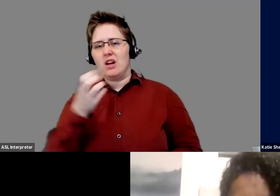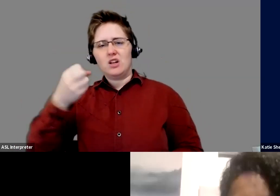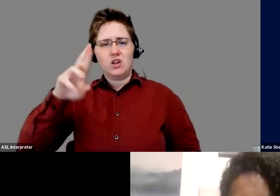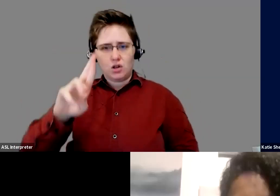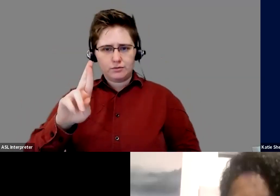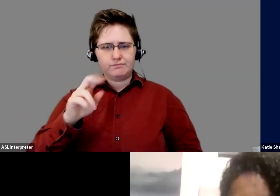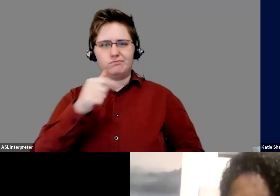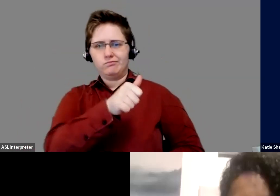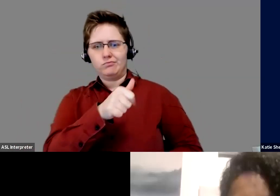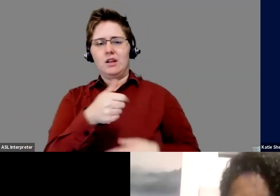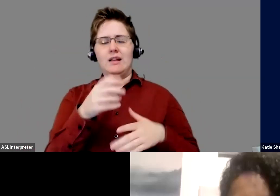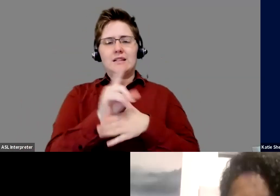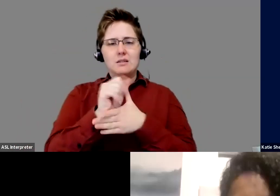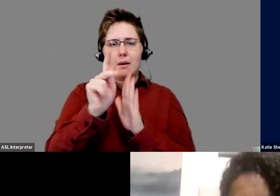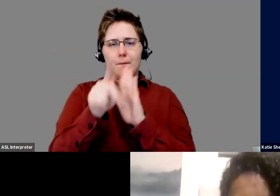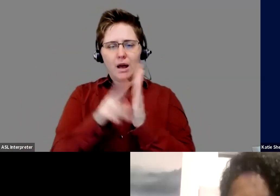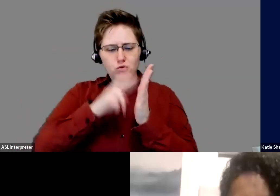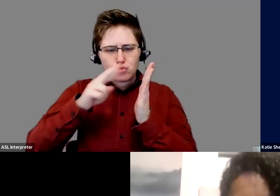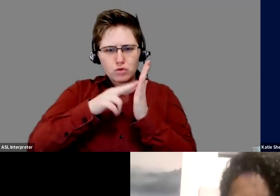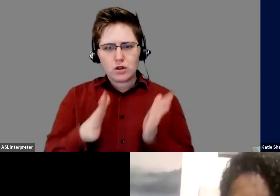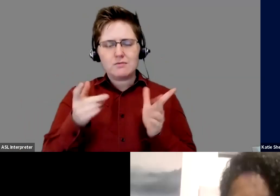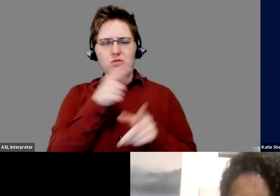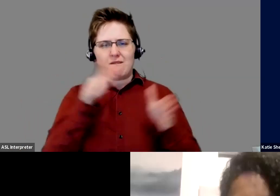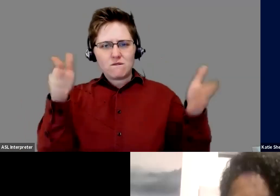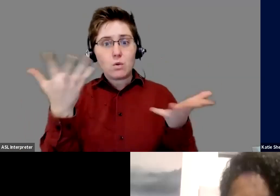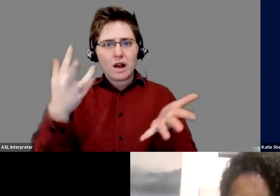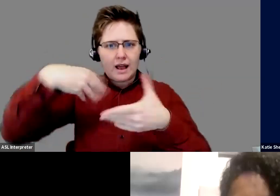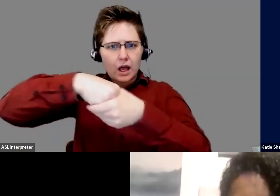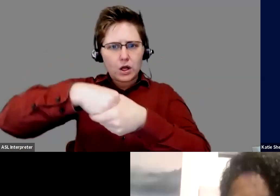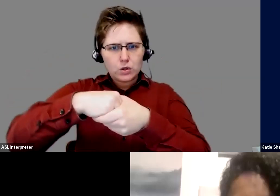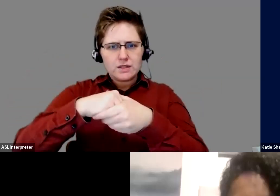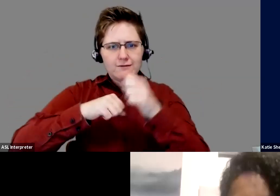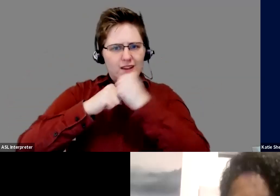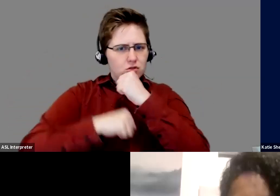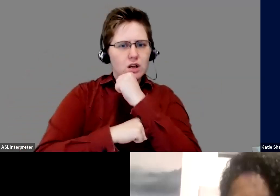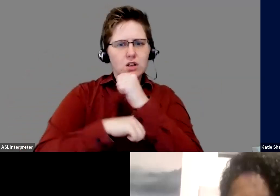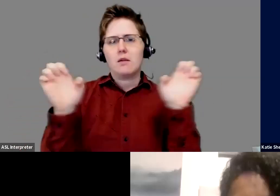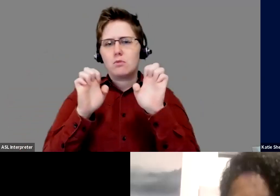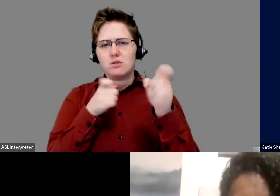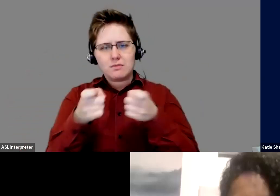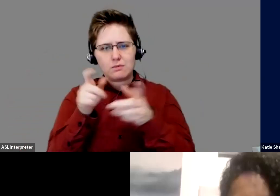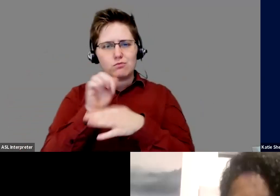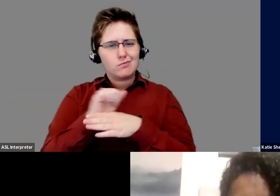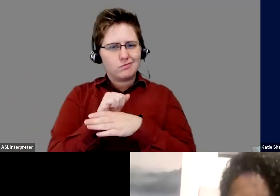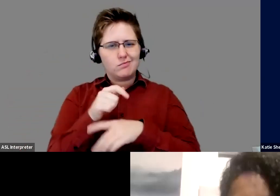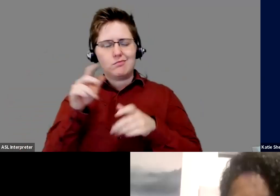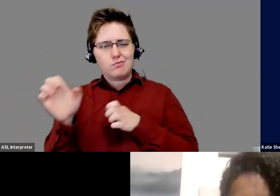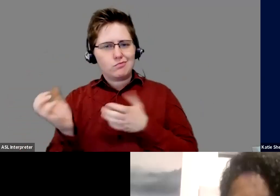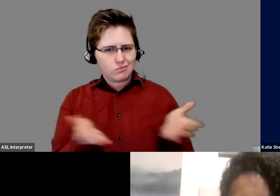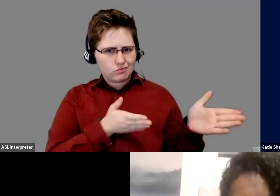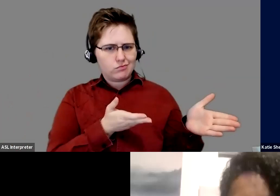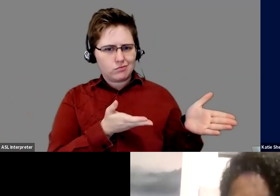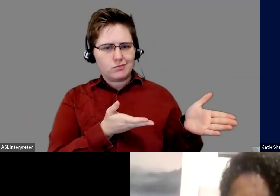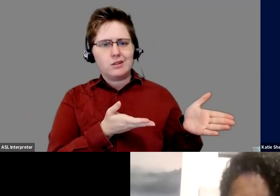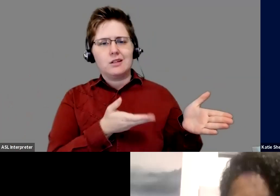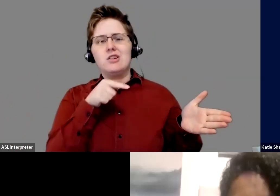policy researcher focusing on inclusive infrastructure and emergency management practices. She focuses on